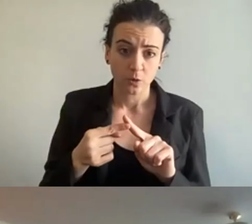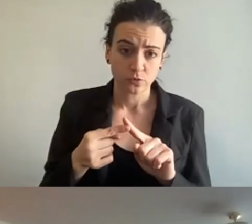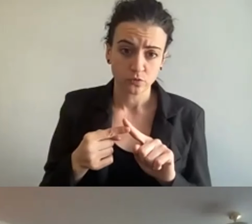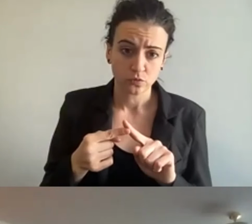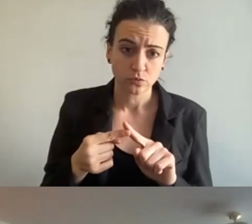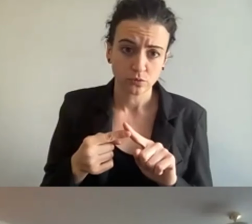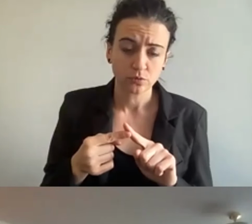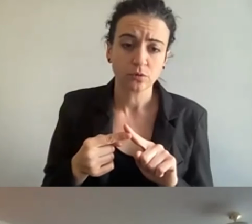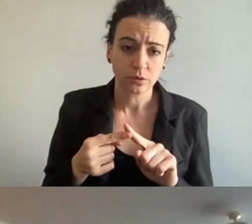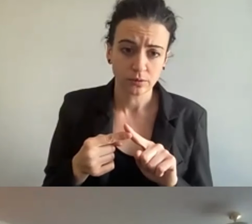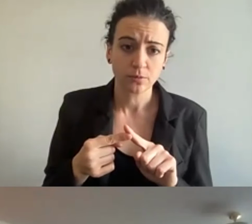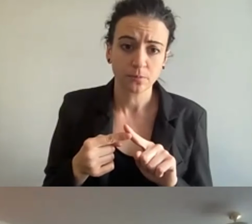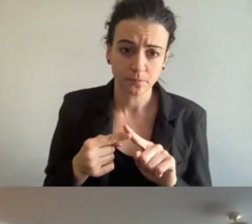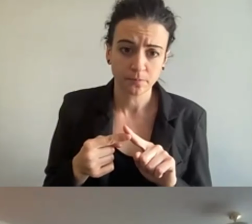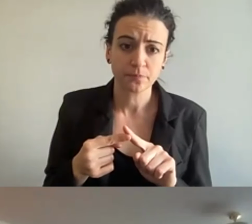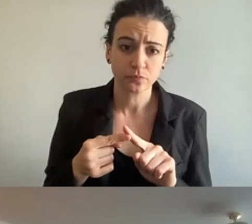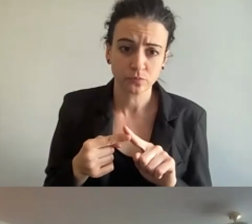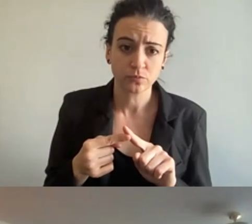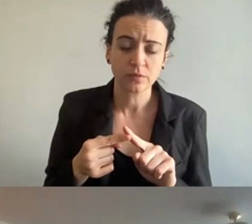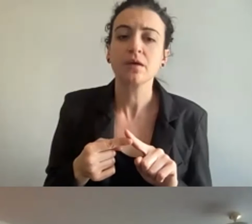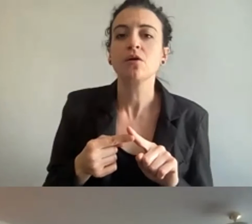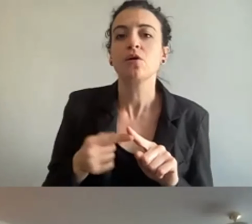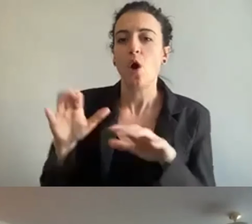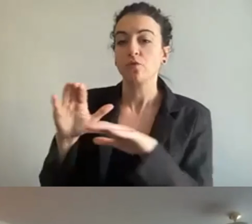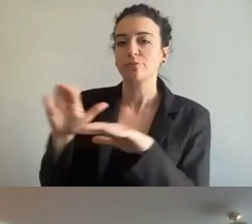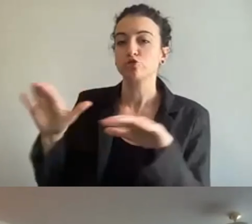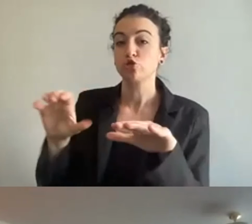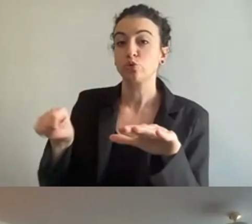we our question is from Children's Hospital,